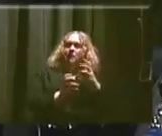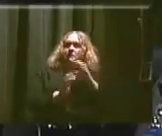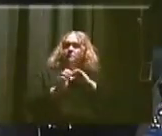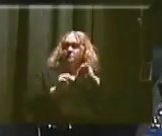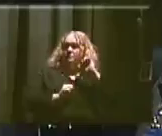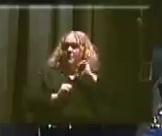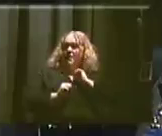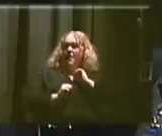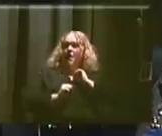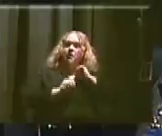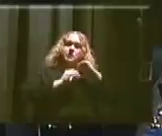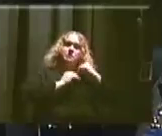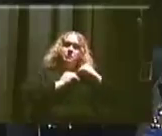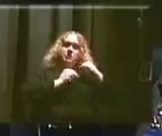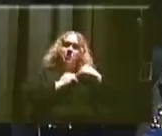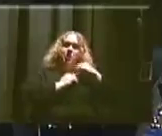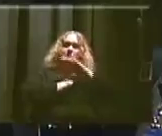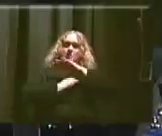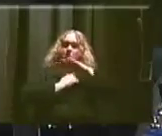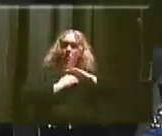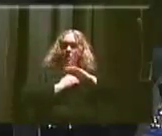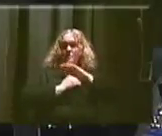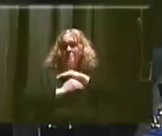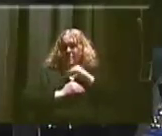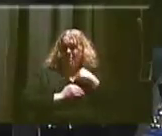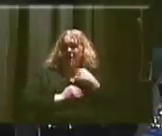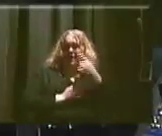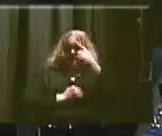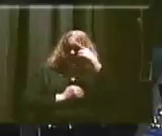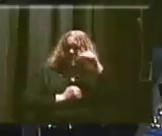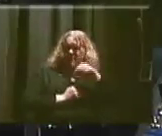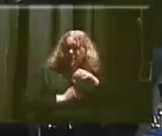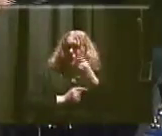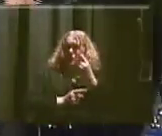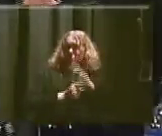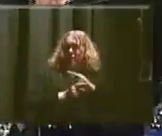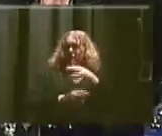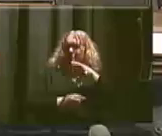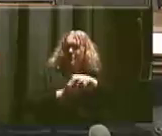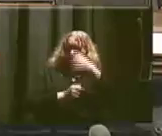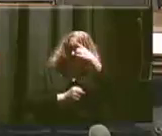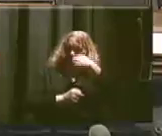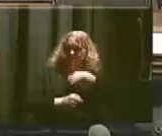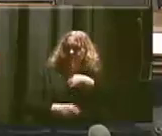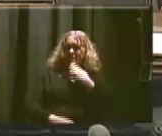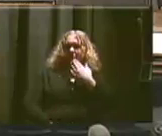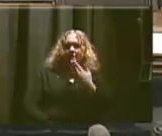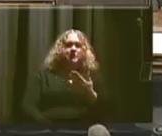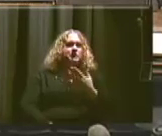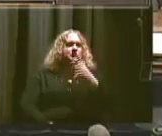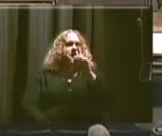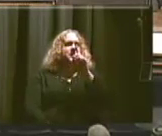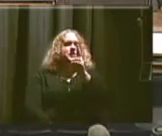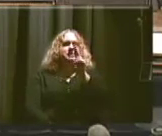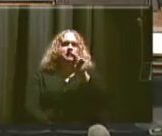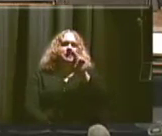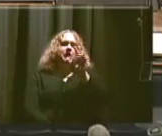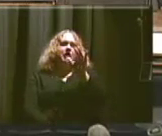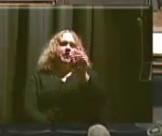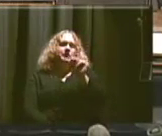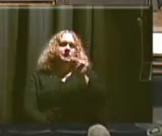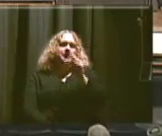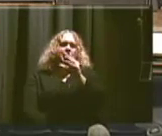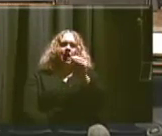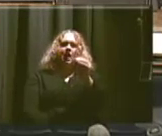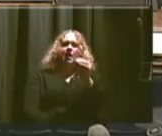think that this is, you know, the right vote for me. Thank you. Ms. Duncan? Oh, I'd just like